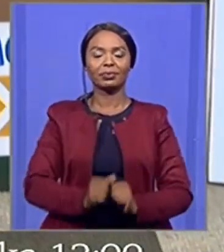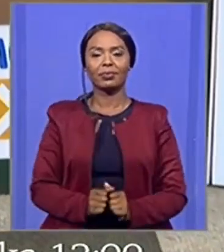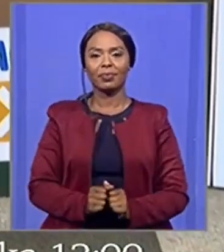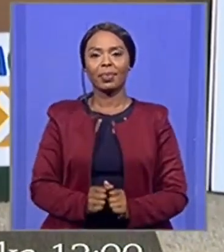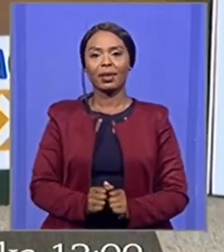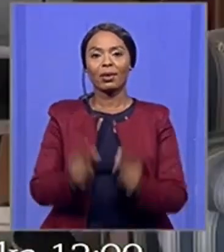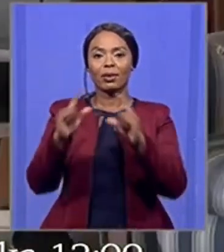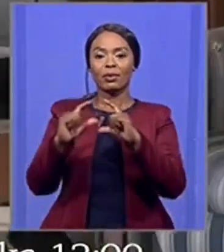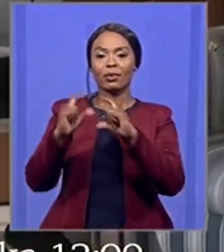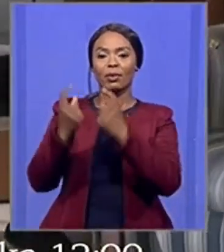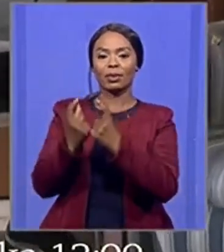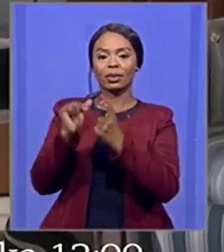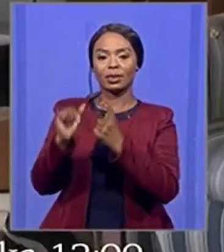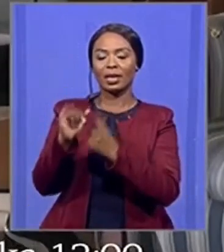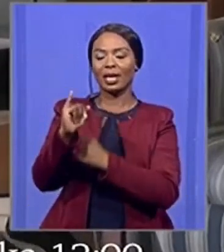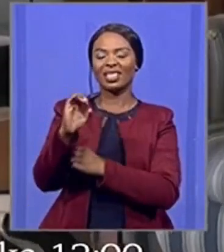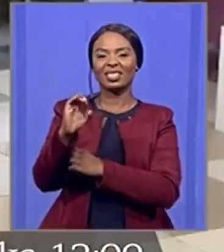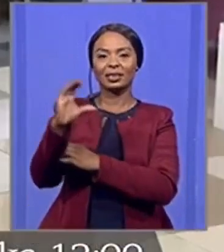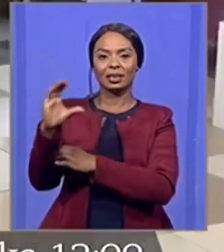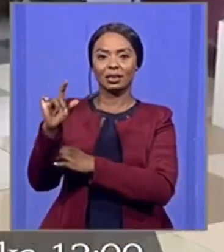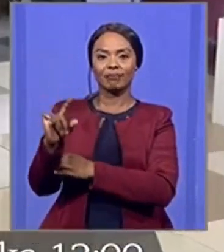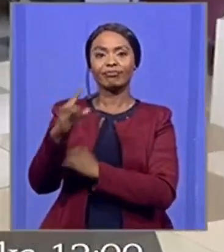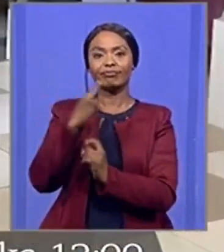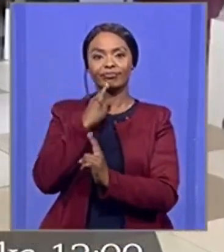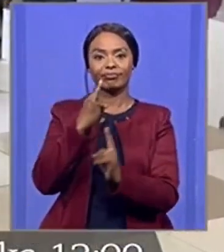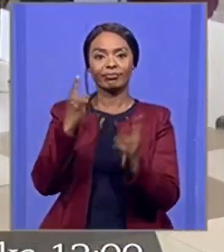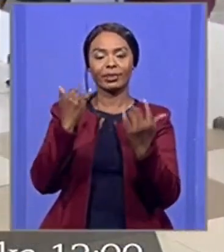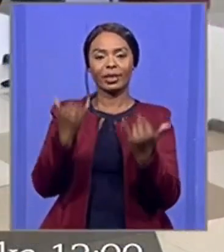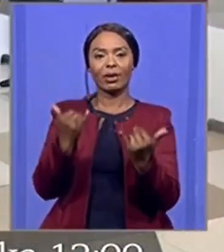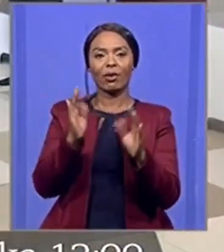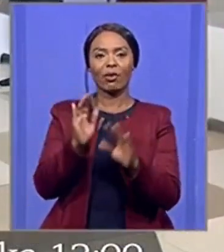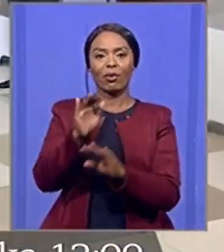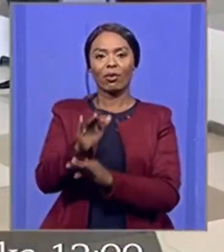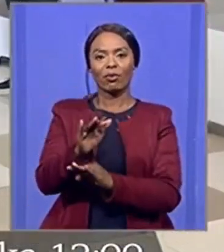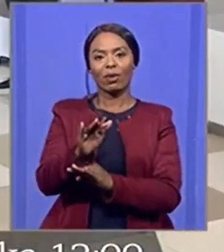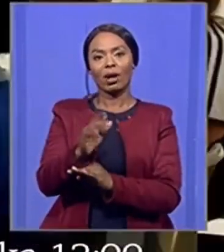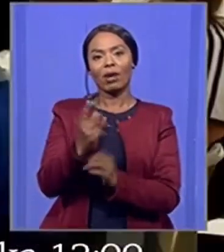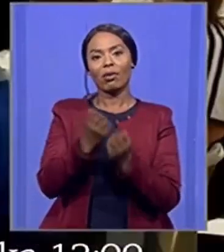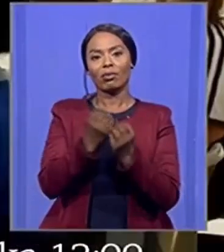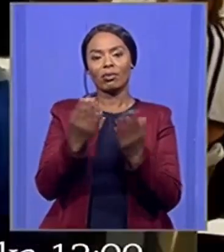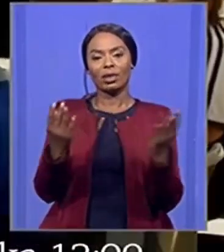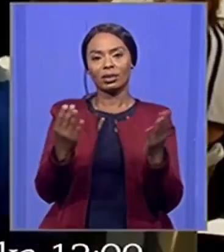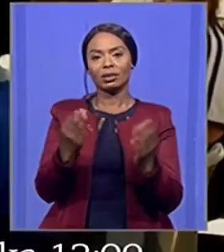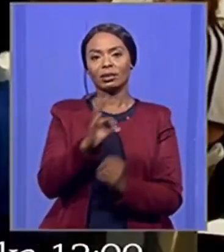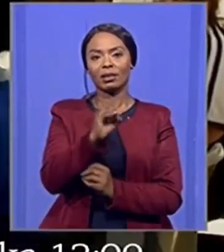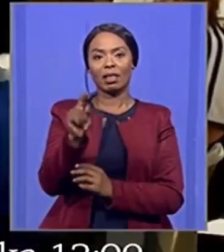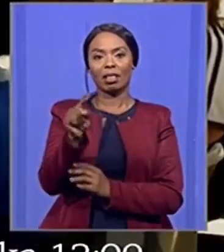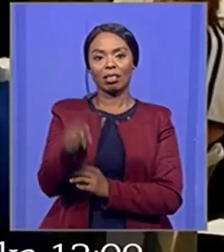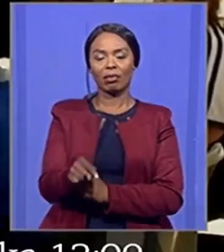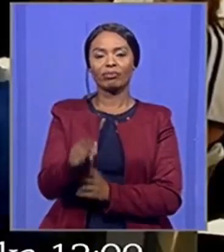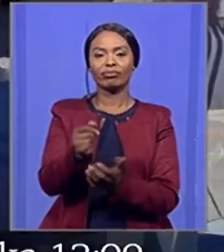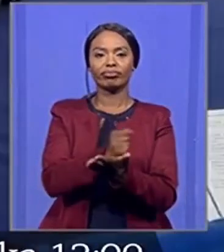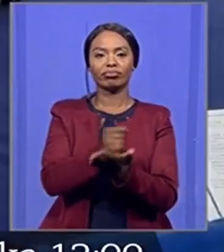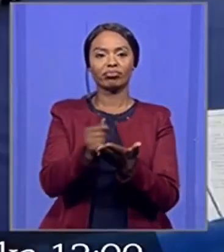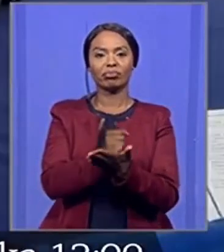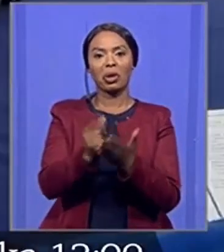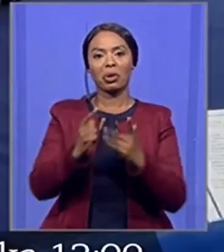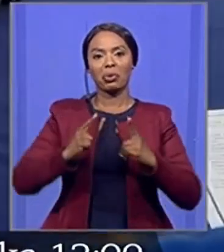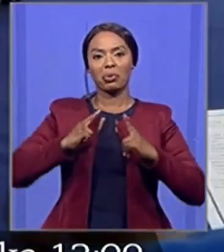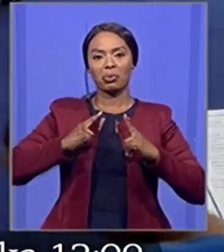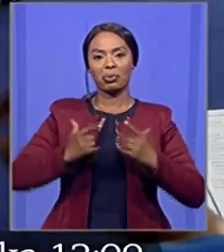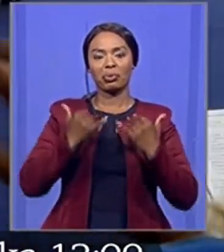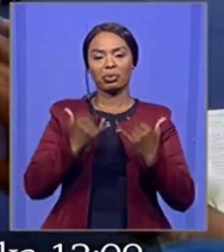Komishene ke mego ya dikgetho IEC ere ba go feta dikete tse 300 ba engwadišeditše go kgetha